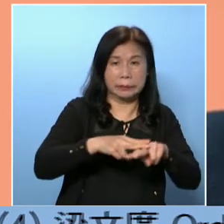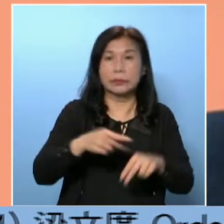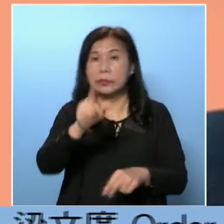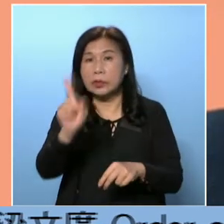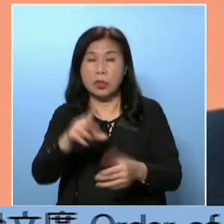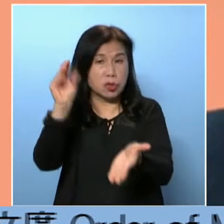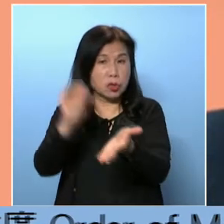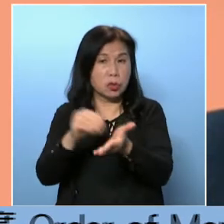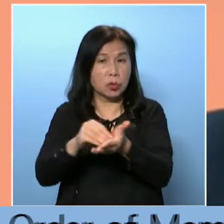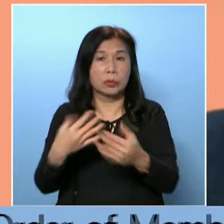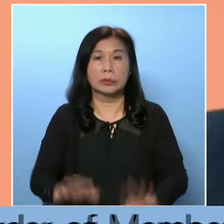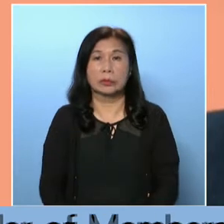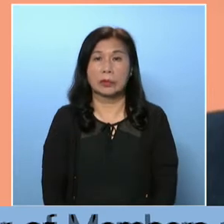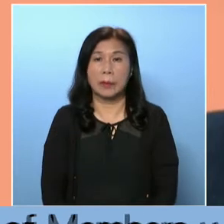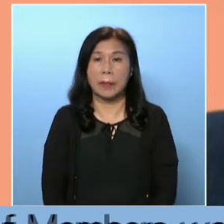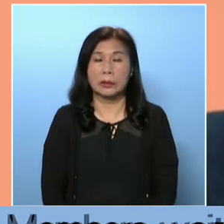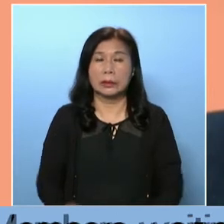would be infected.